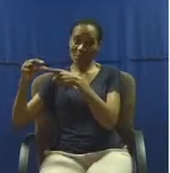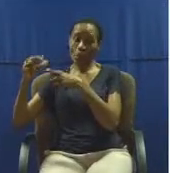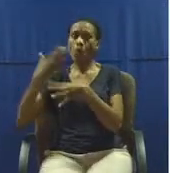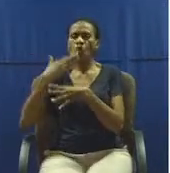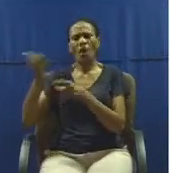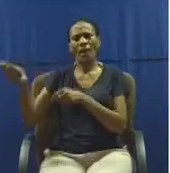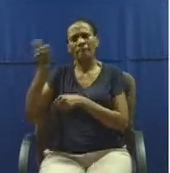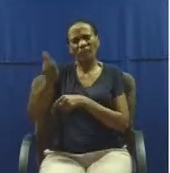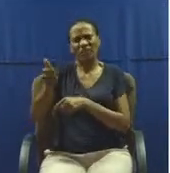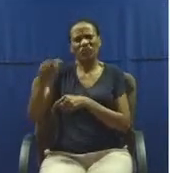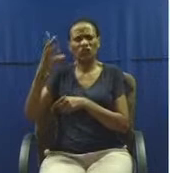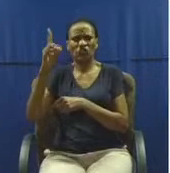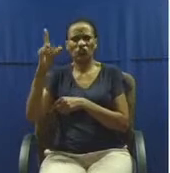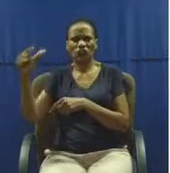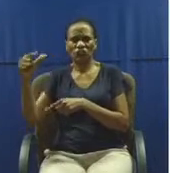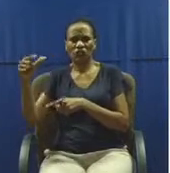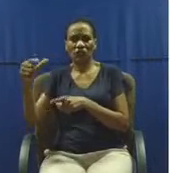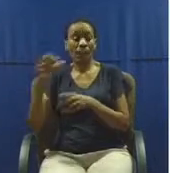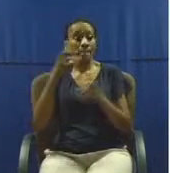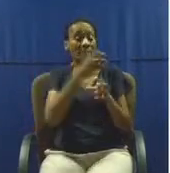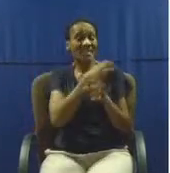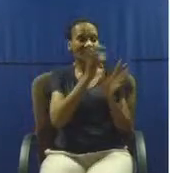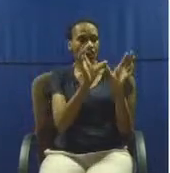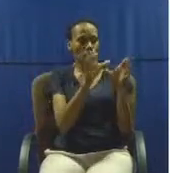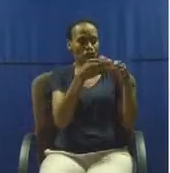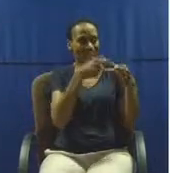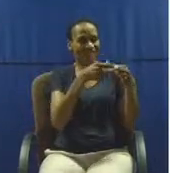cabinet, in the end,